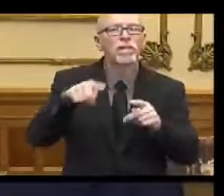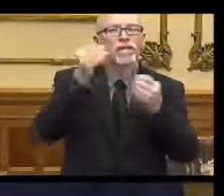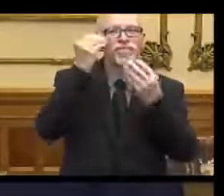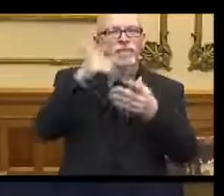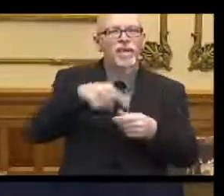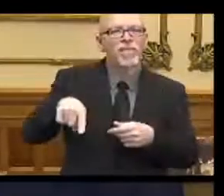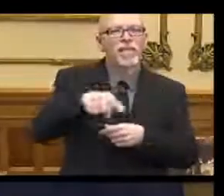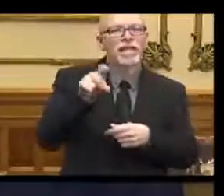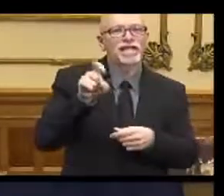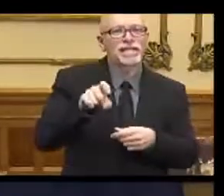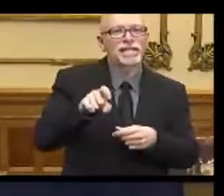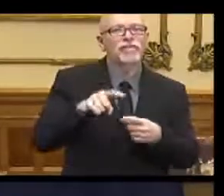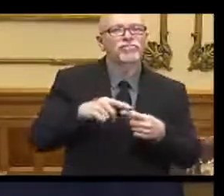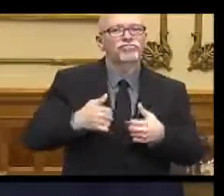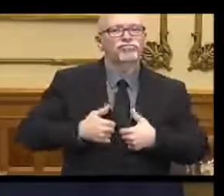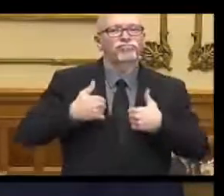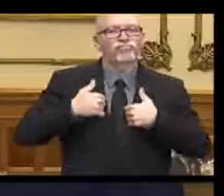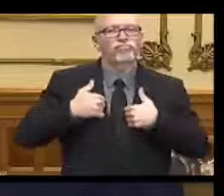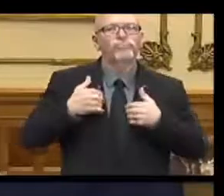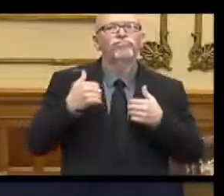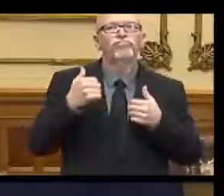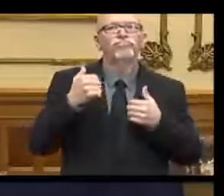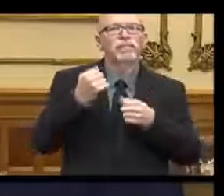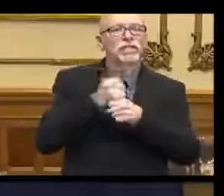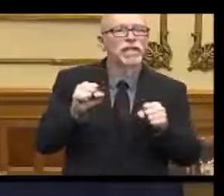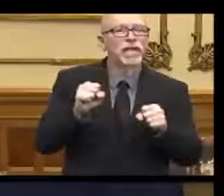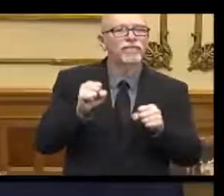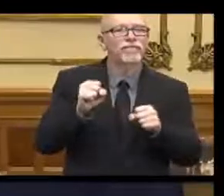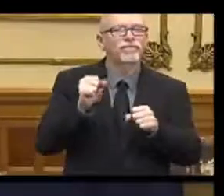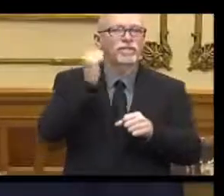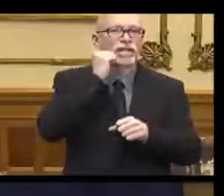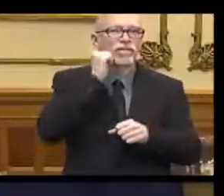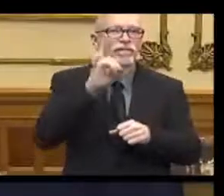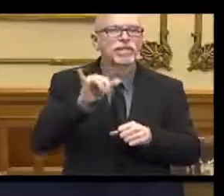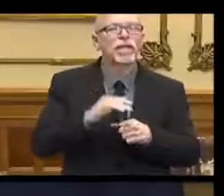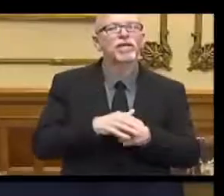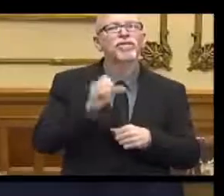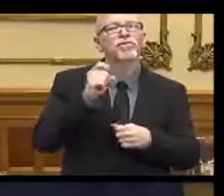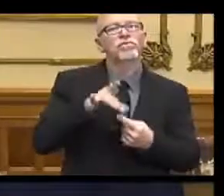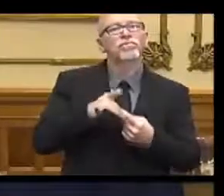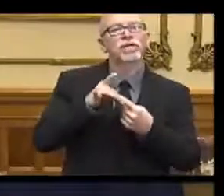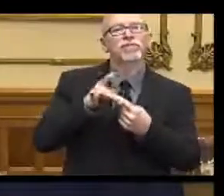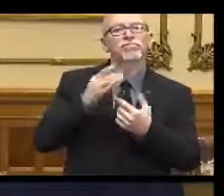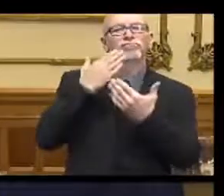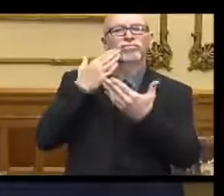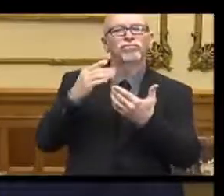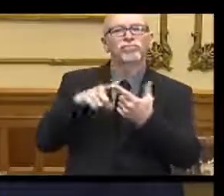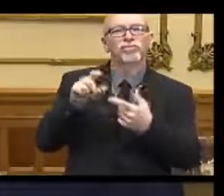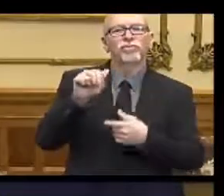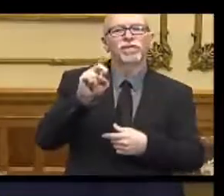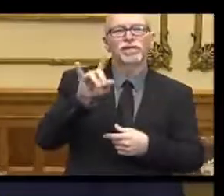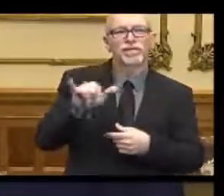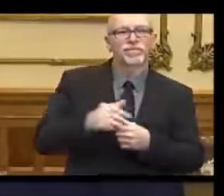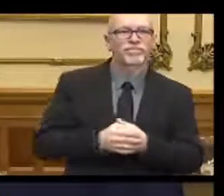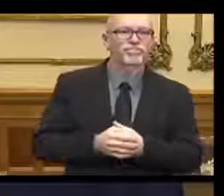they need to live safely through the day. And so special shout out to